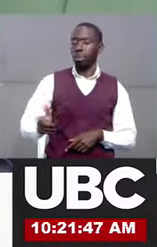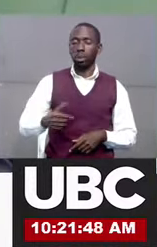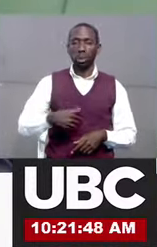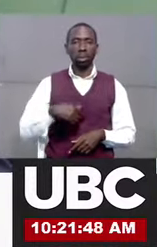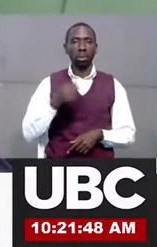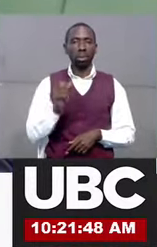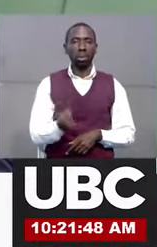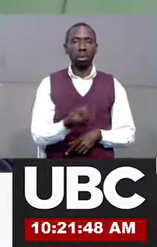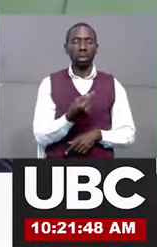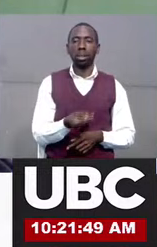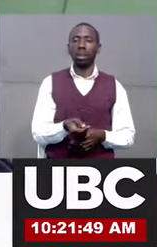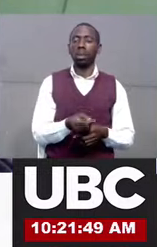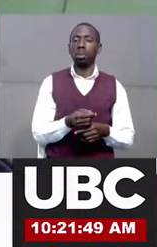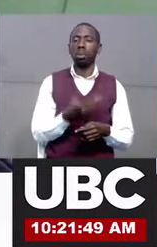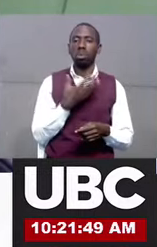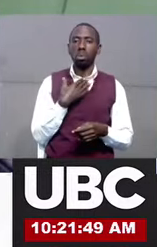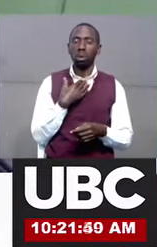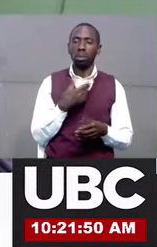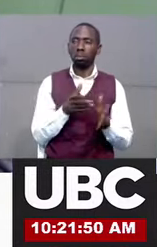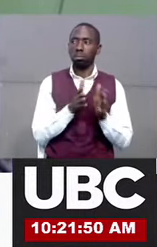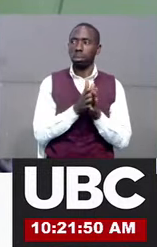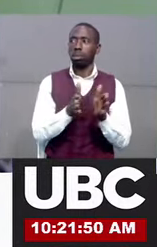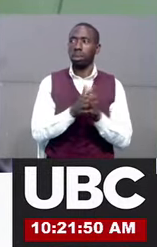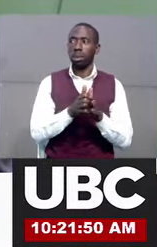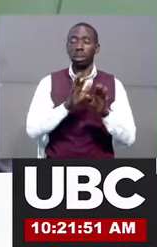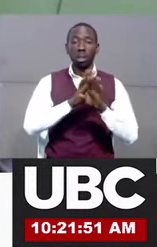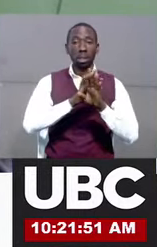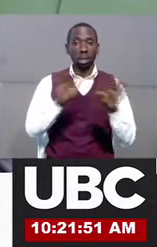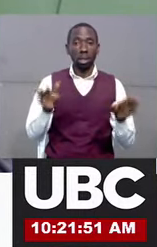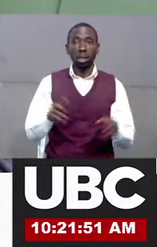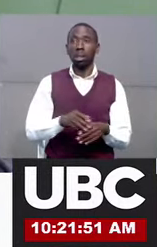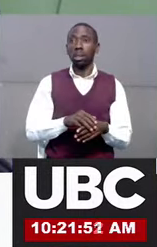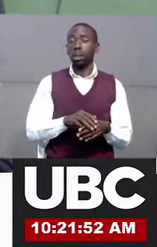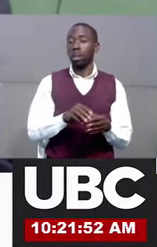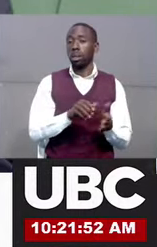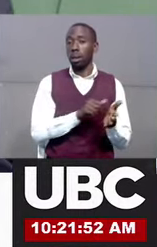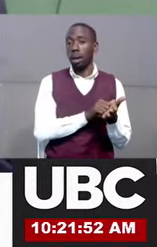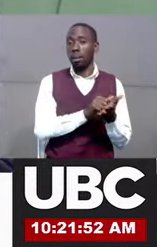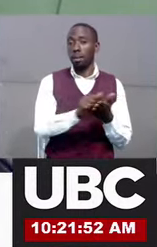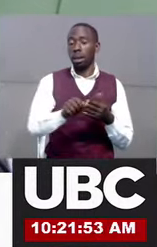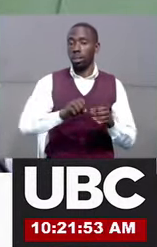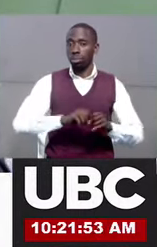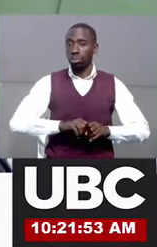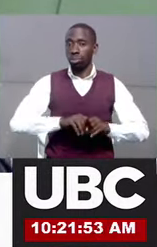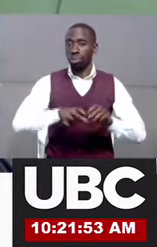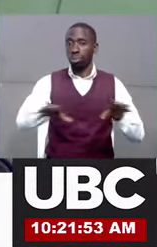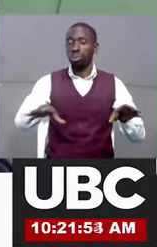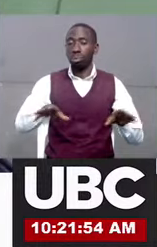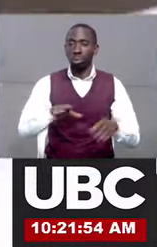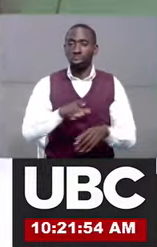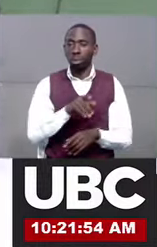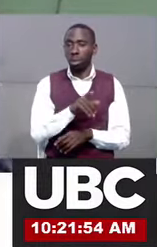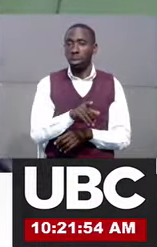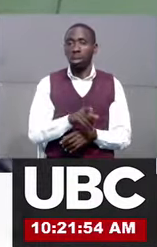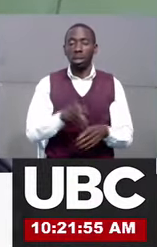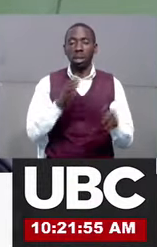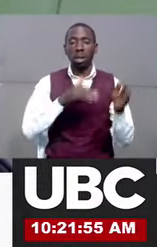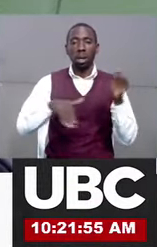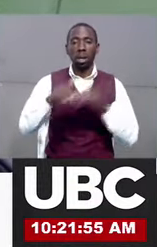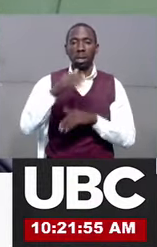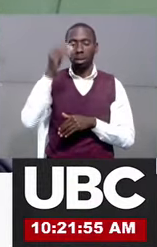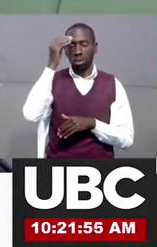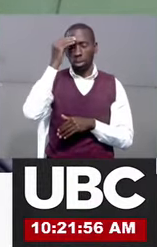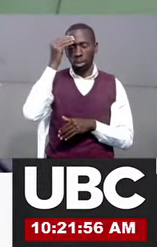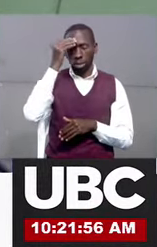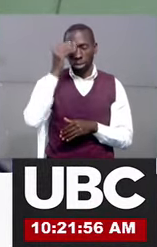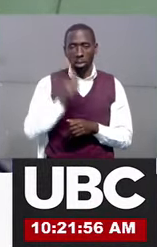begin by clarifying over the advert that came from the Higher Education